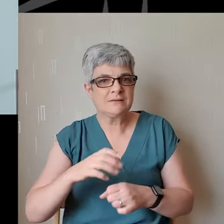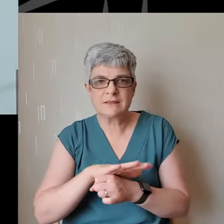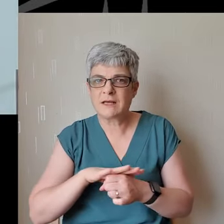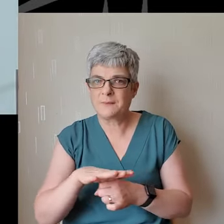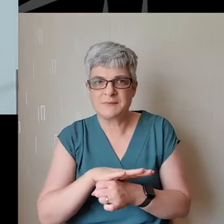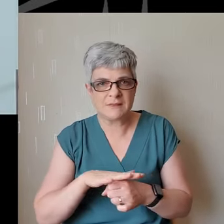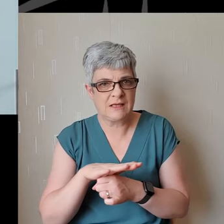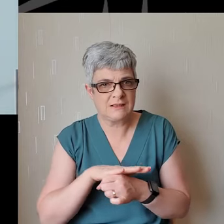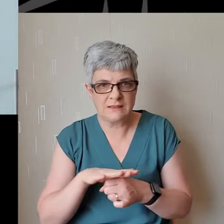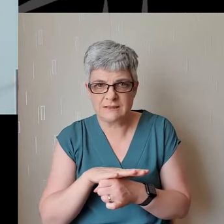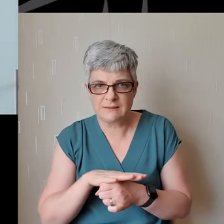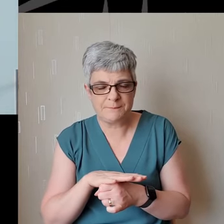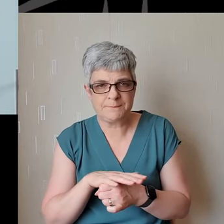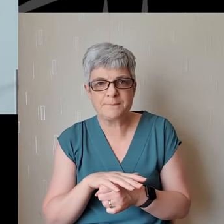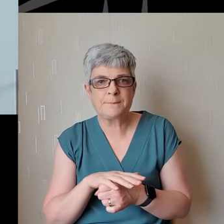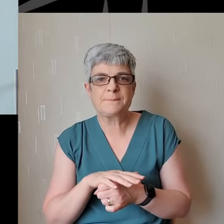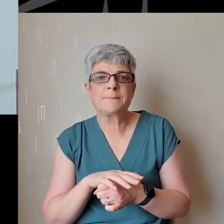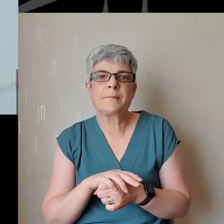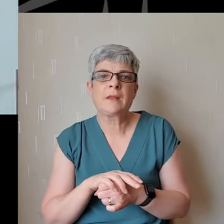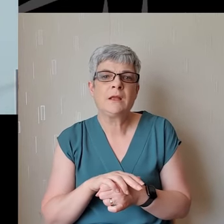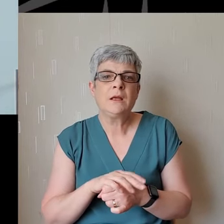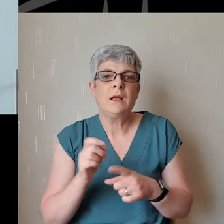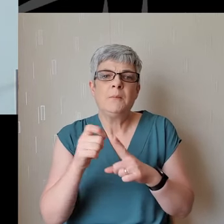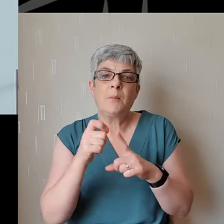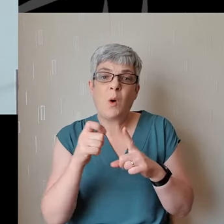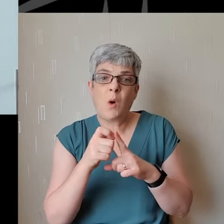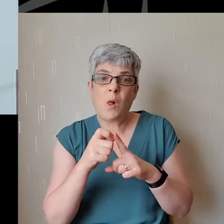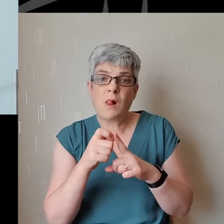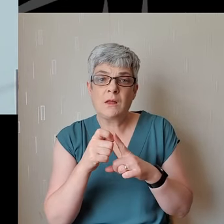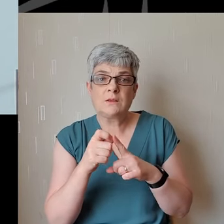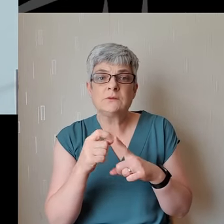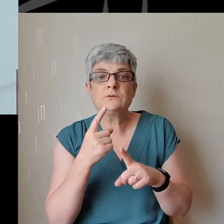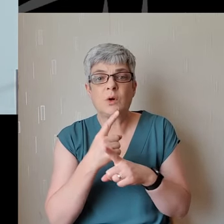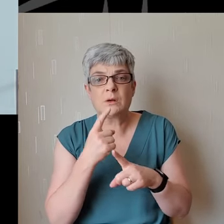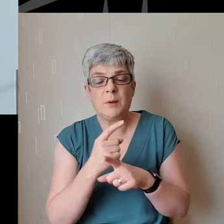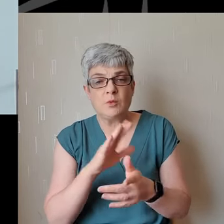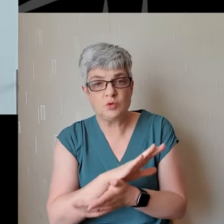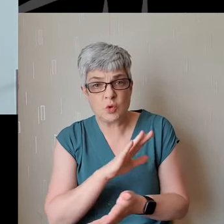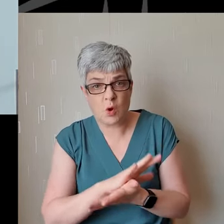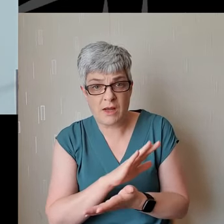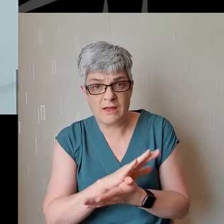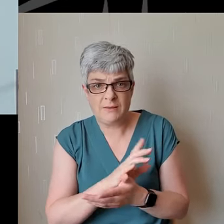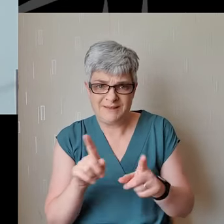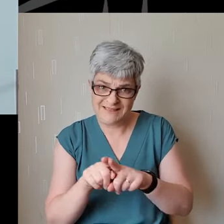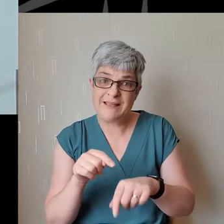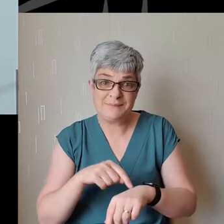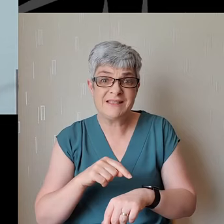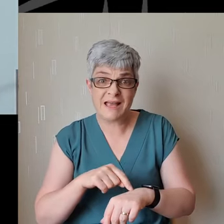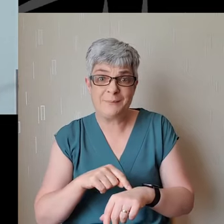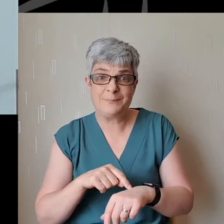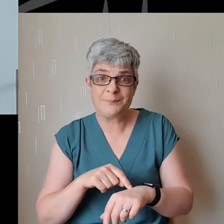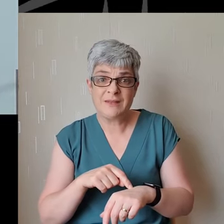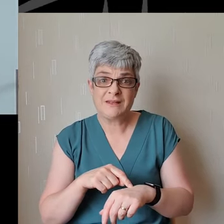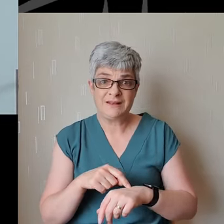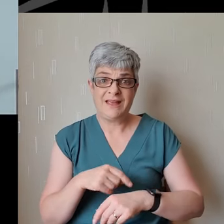circumstances in which we find ourselves. Paul is talking about joy in these verses, but at the same time, he tells us where he is.